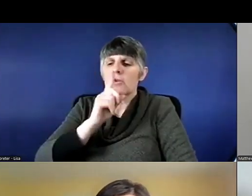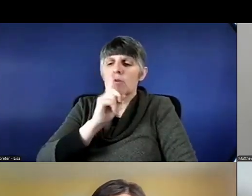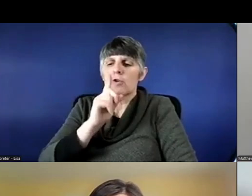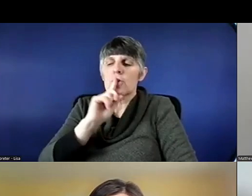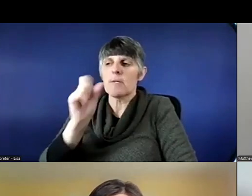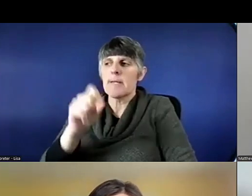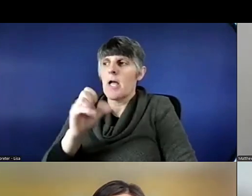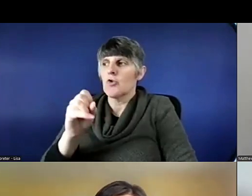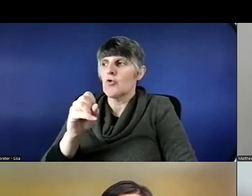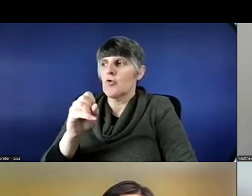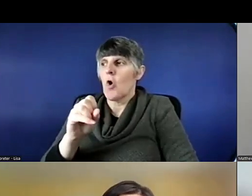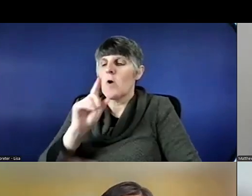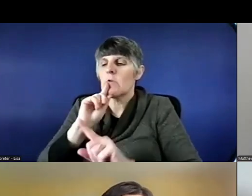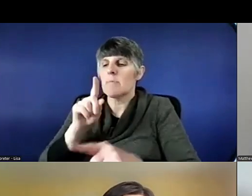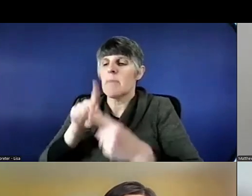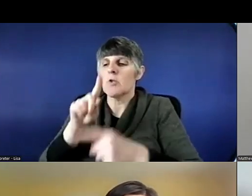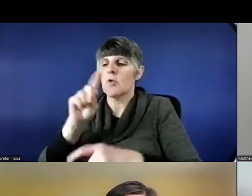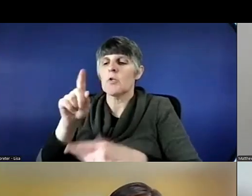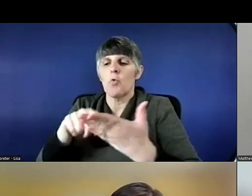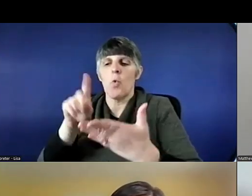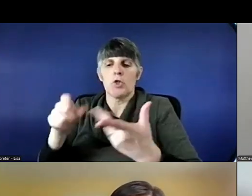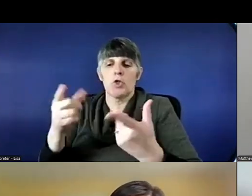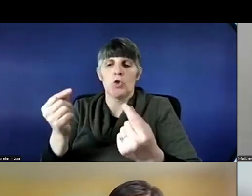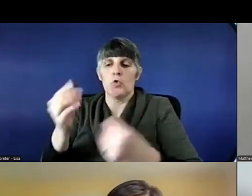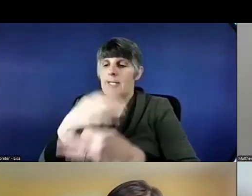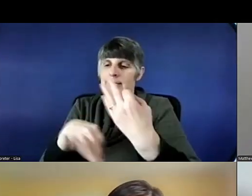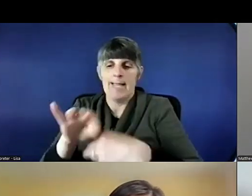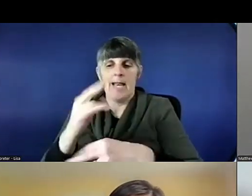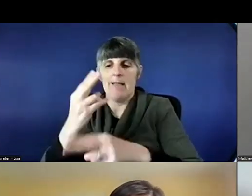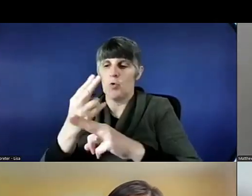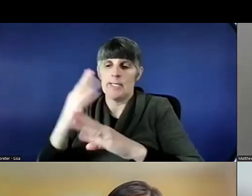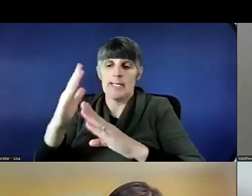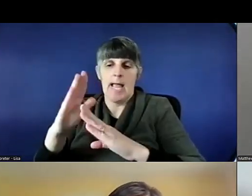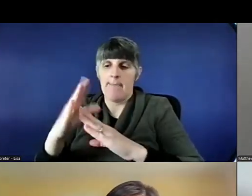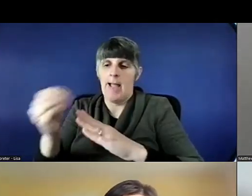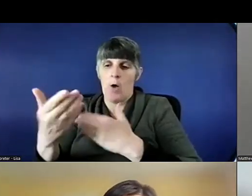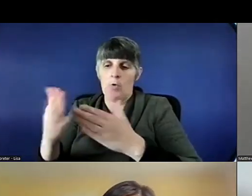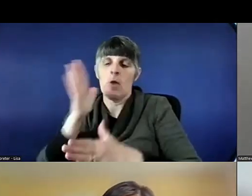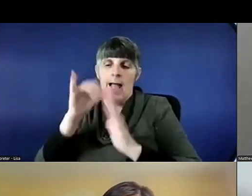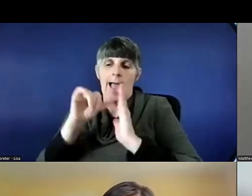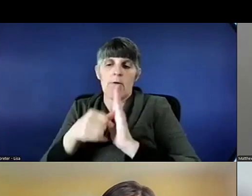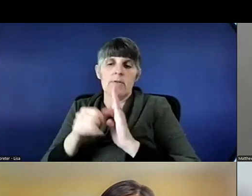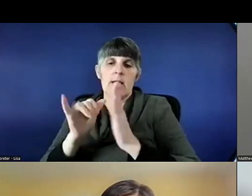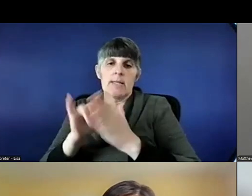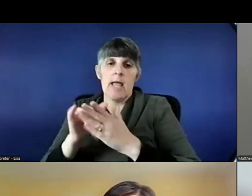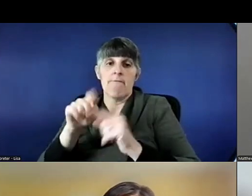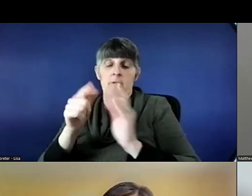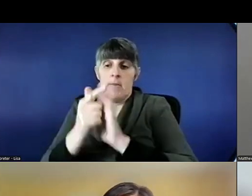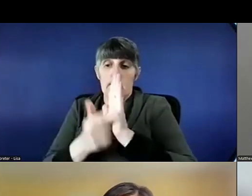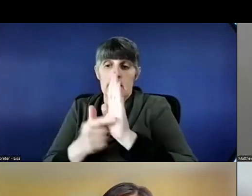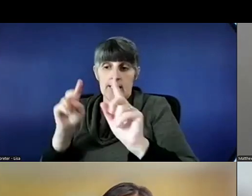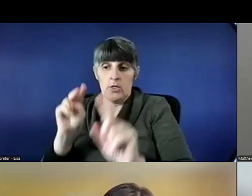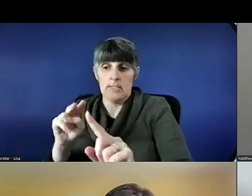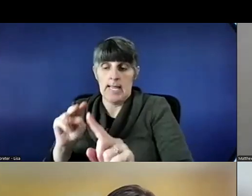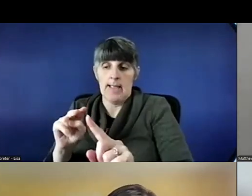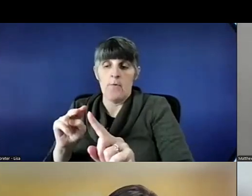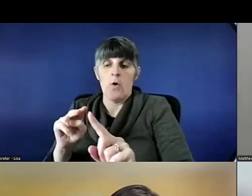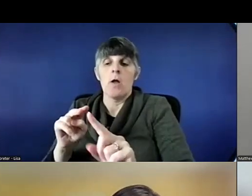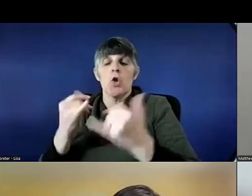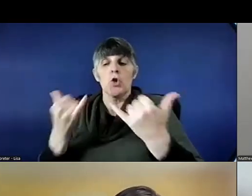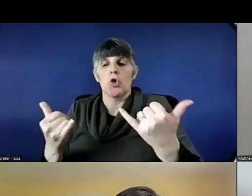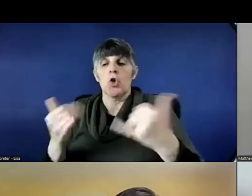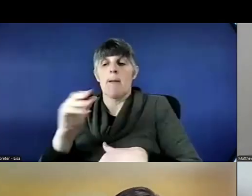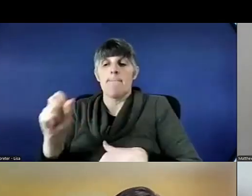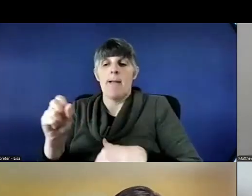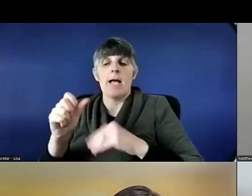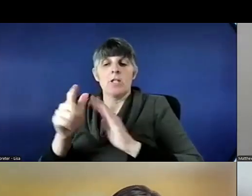Yeah. So in response to the question about what should be done instead of using timeout rooms, I would emphasize that from a legal standpoint, current